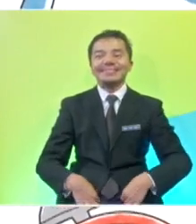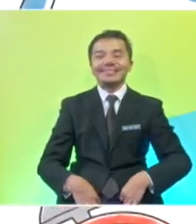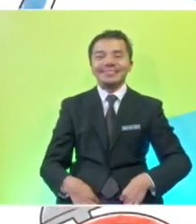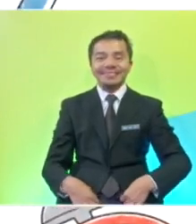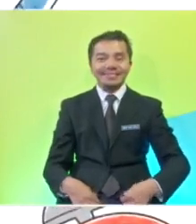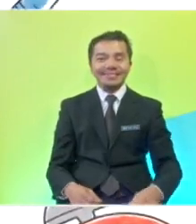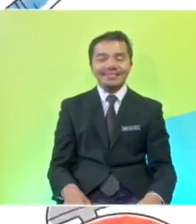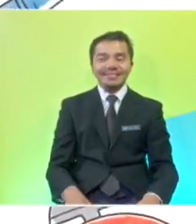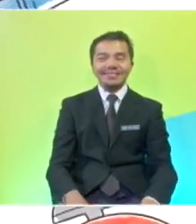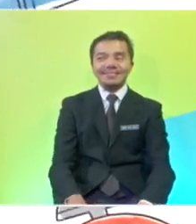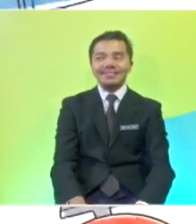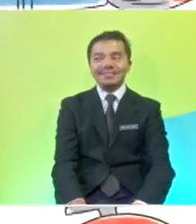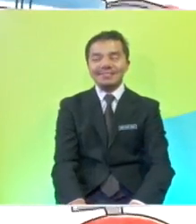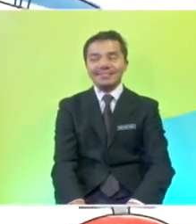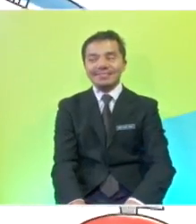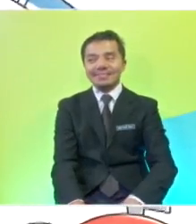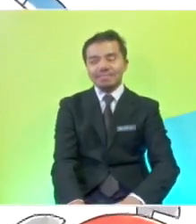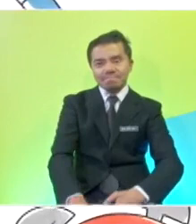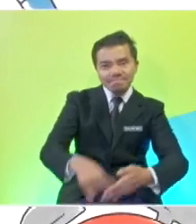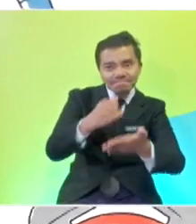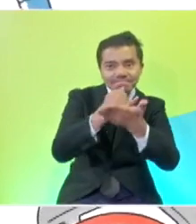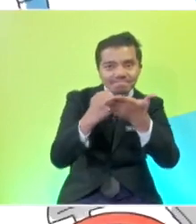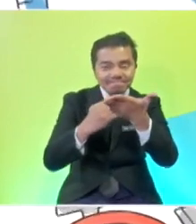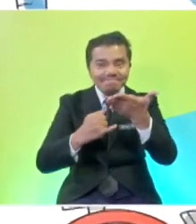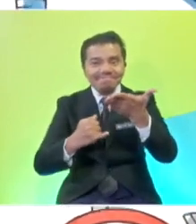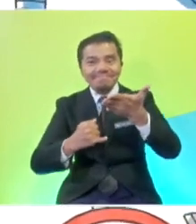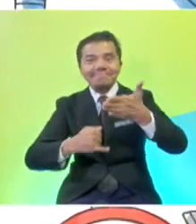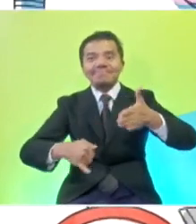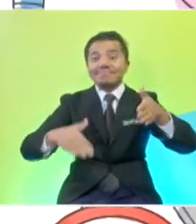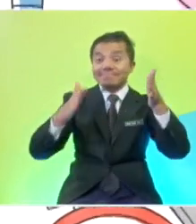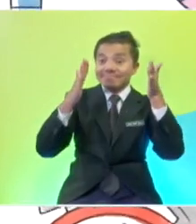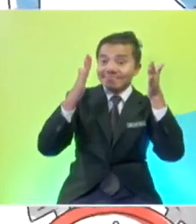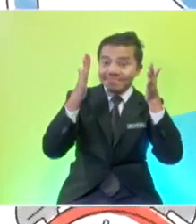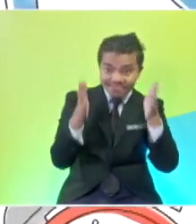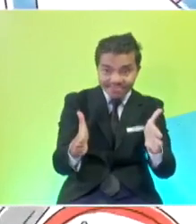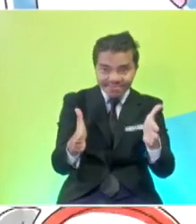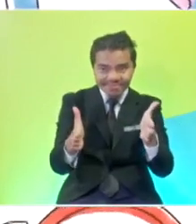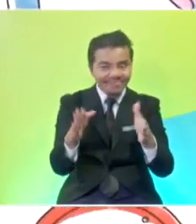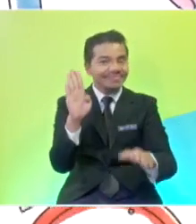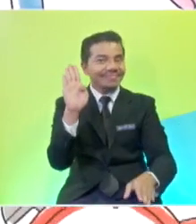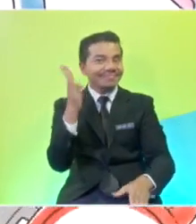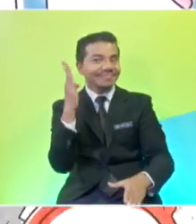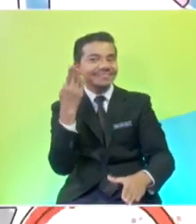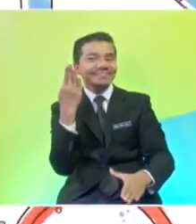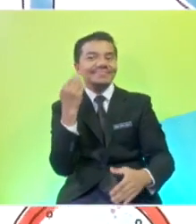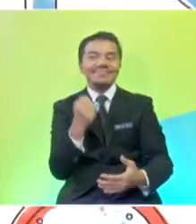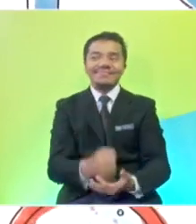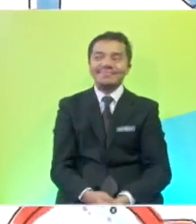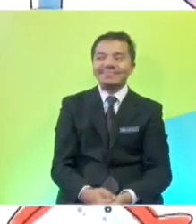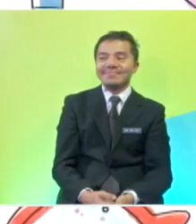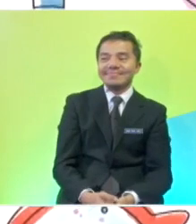then the humans got how many legs? 2 legs. Yeah. Okay. And then, oh no, why is the feet very